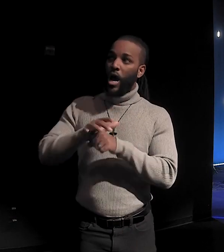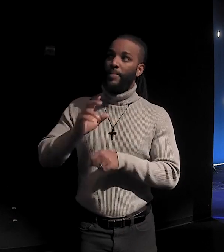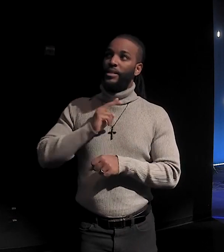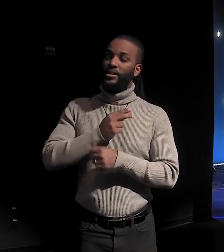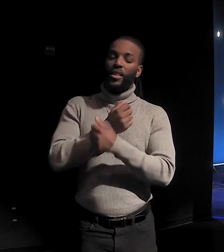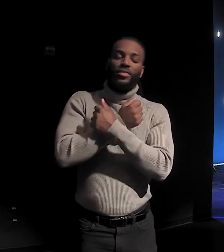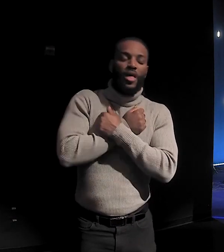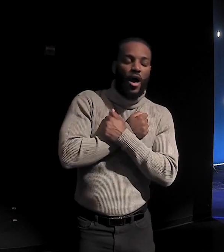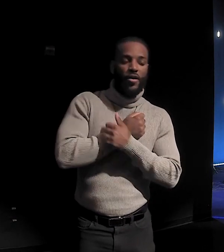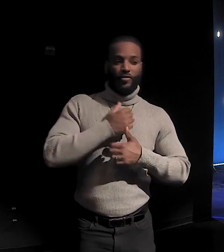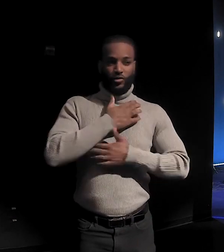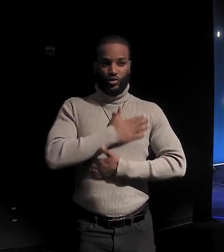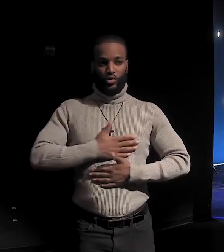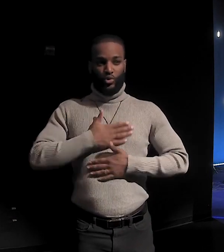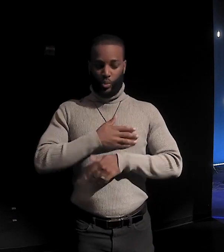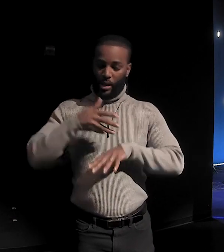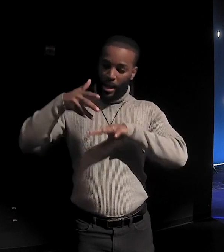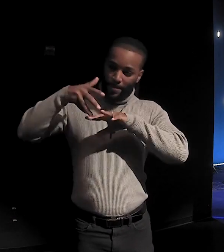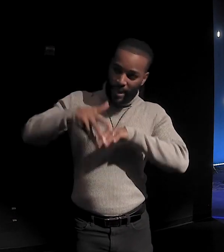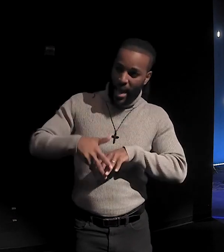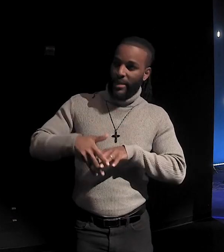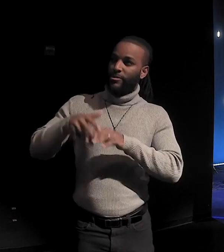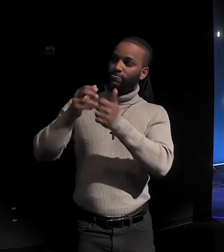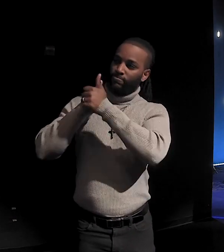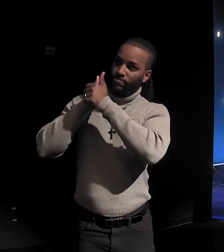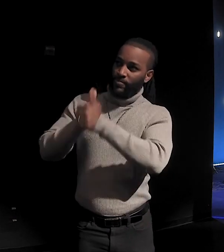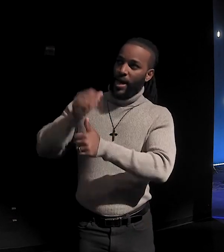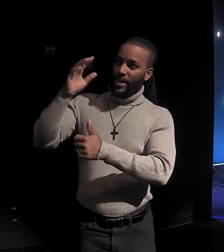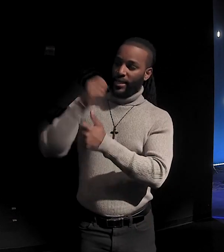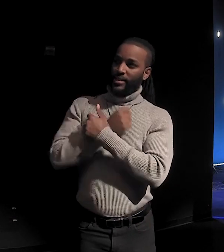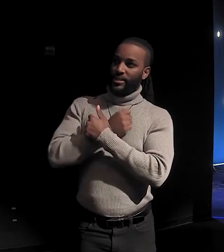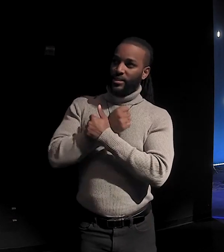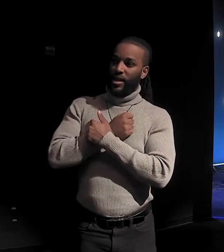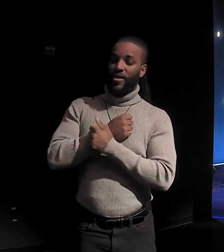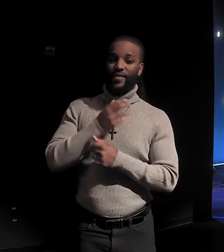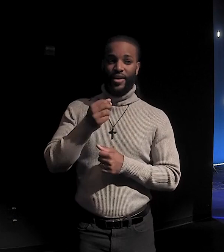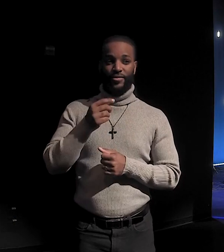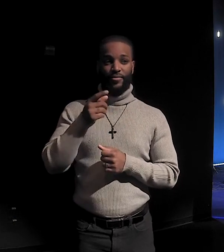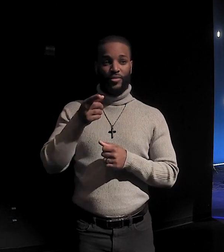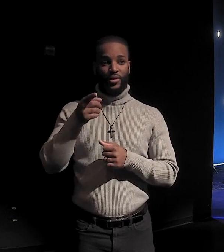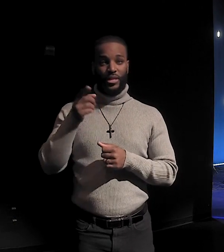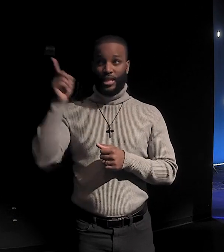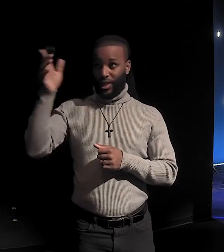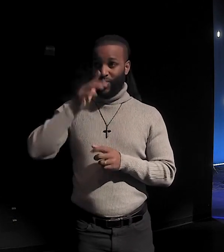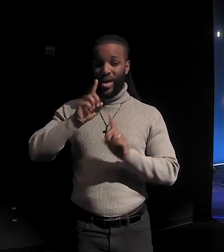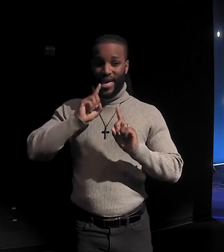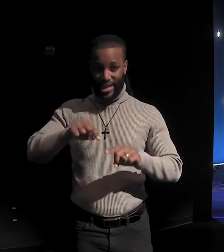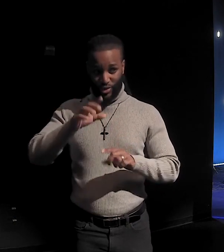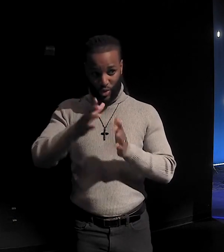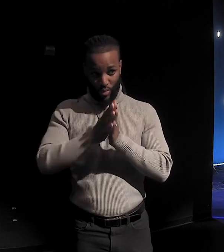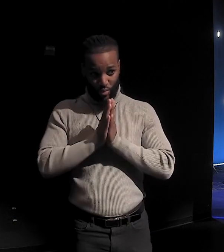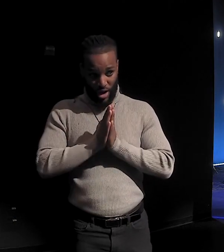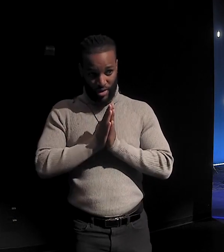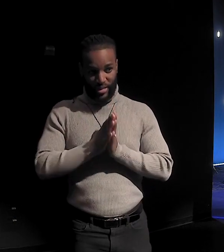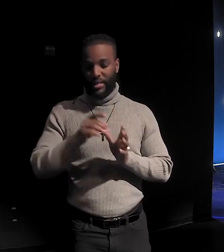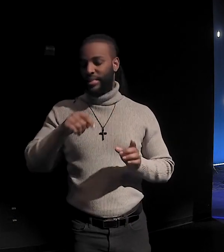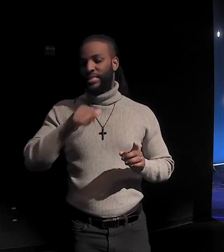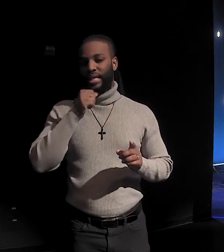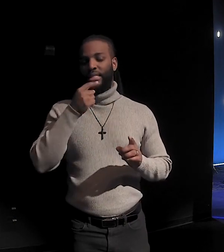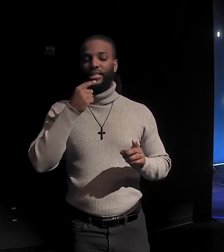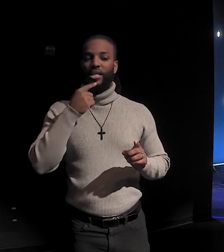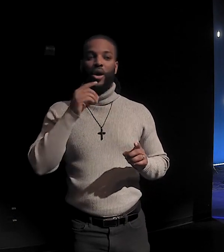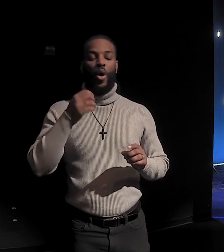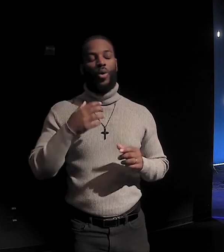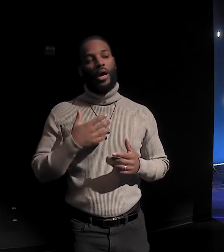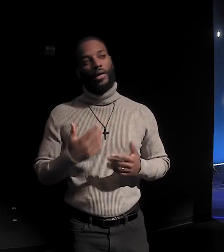love and joy. Abide in my love. And you'll get your prayers answered. Now, this is not saying,